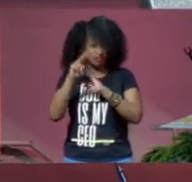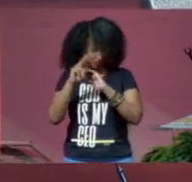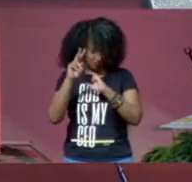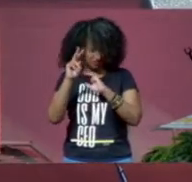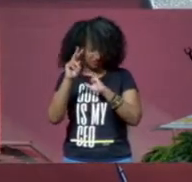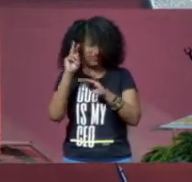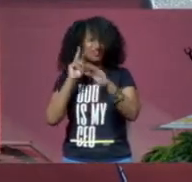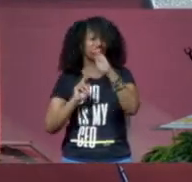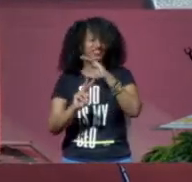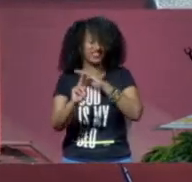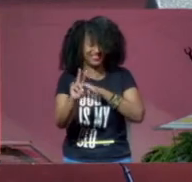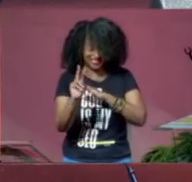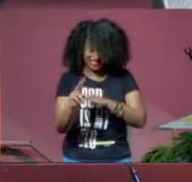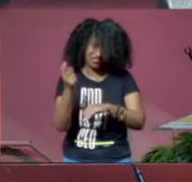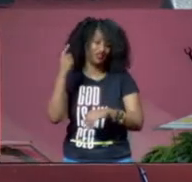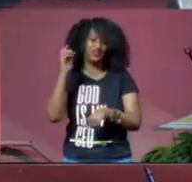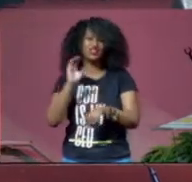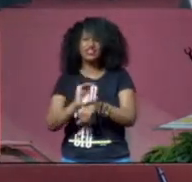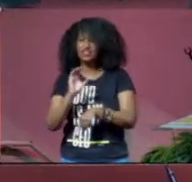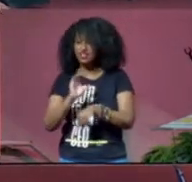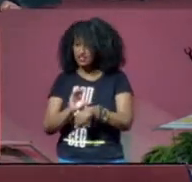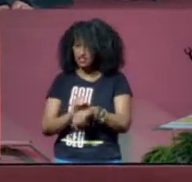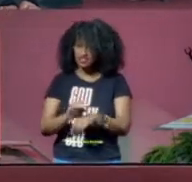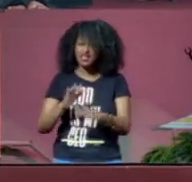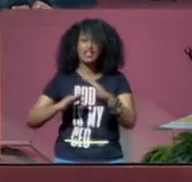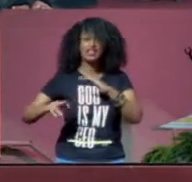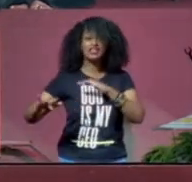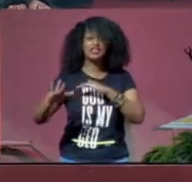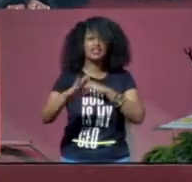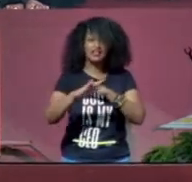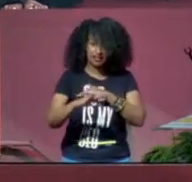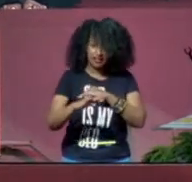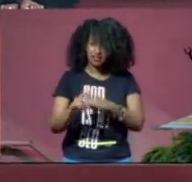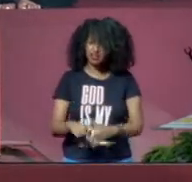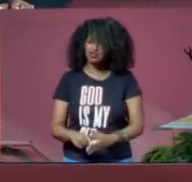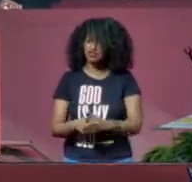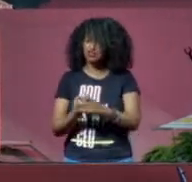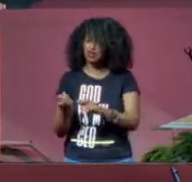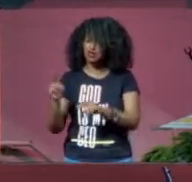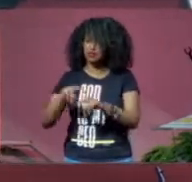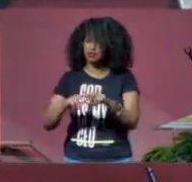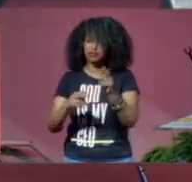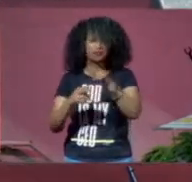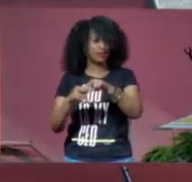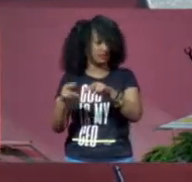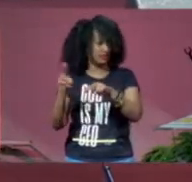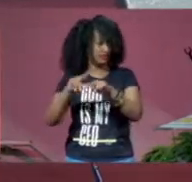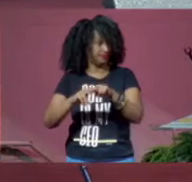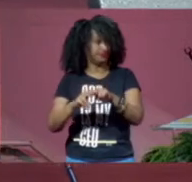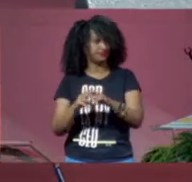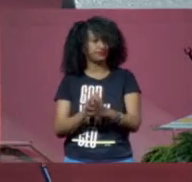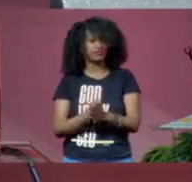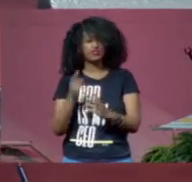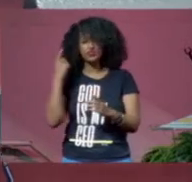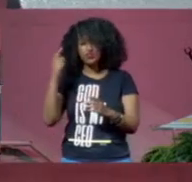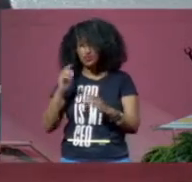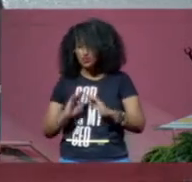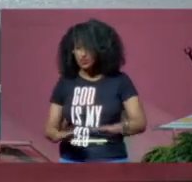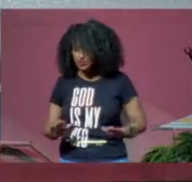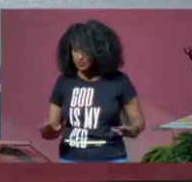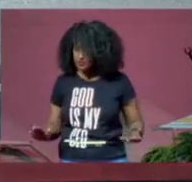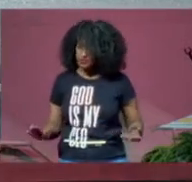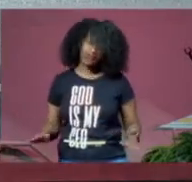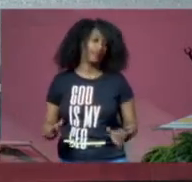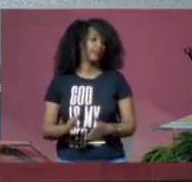your walking shoes, when you get your costume on. Some of y'all going to come in full regalia. I can already tell. I already know the people who are going to come with their mask on. Security going to be